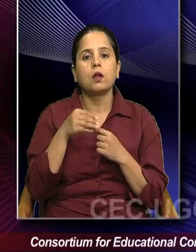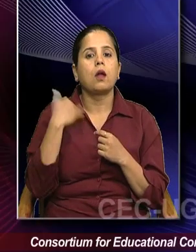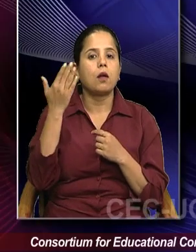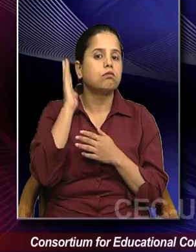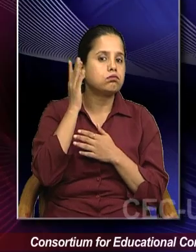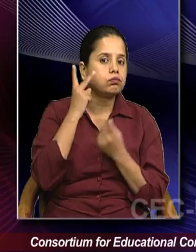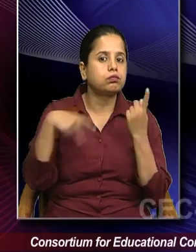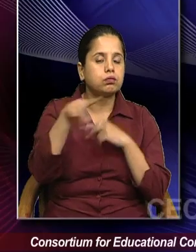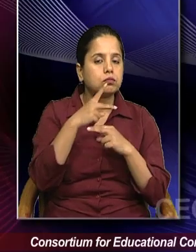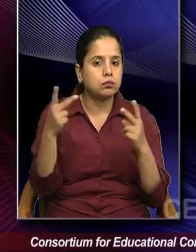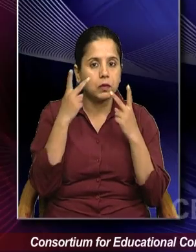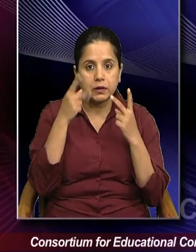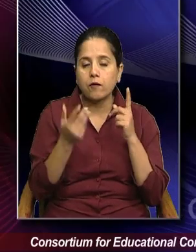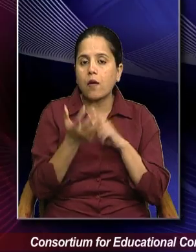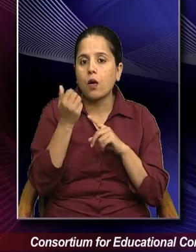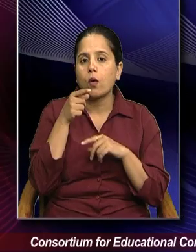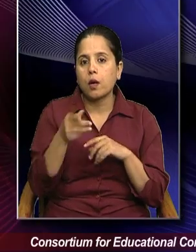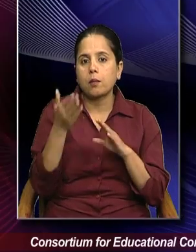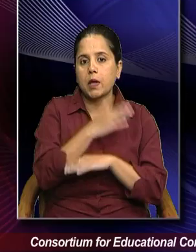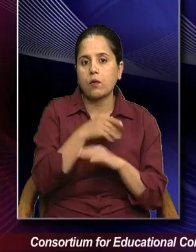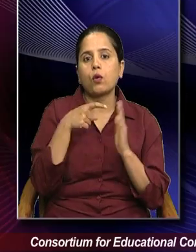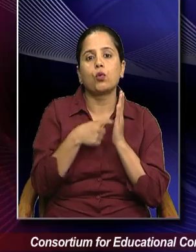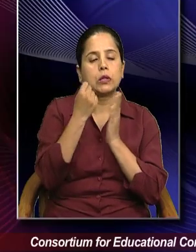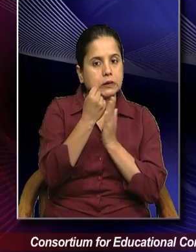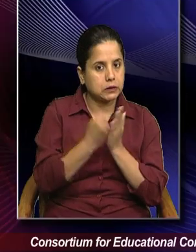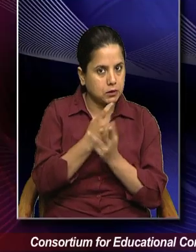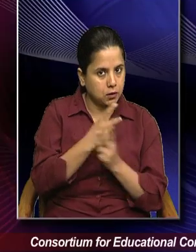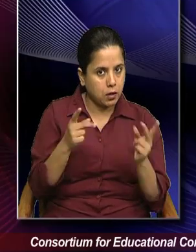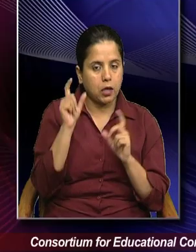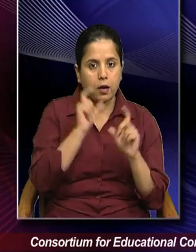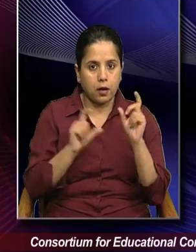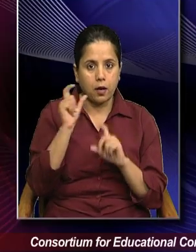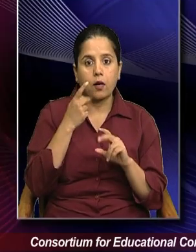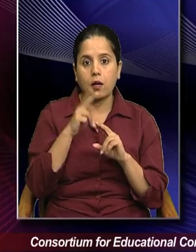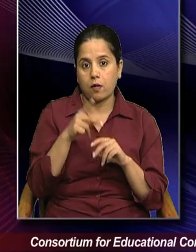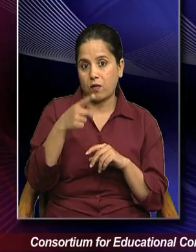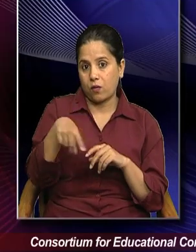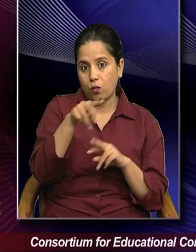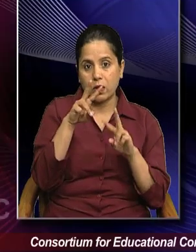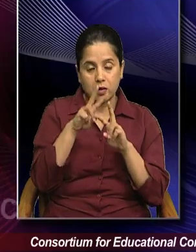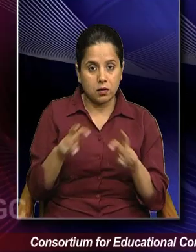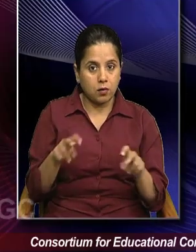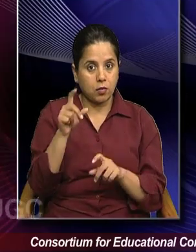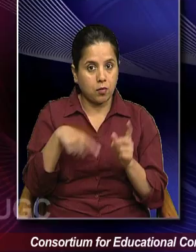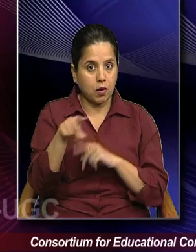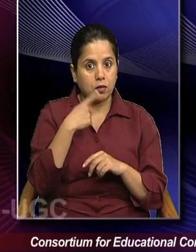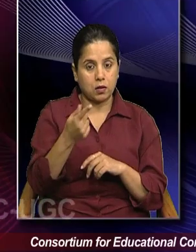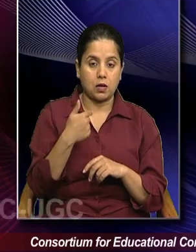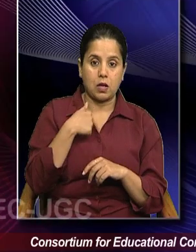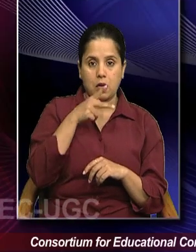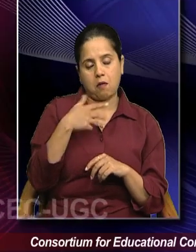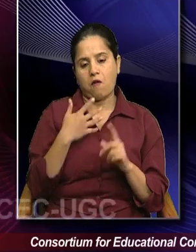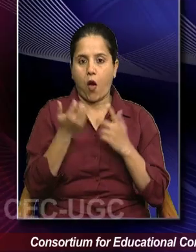finding without pre-registration. Be cautious if researchers claim to have